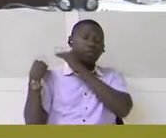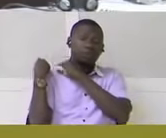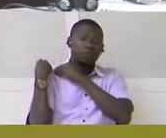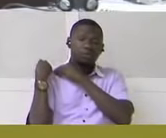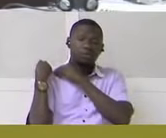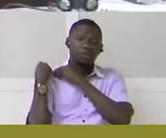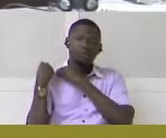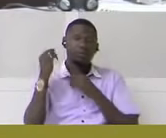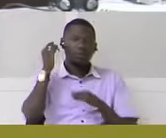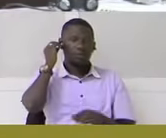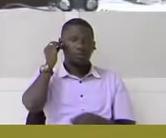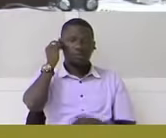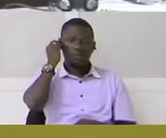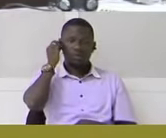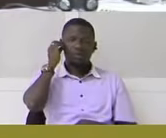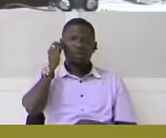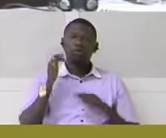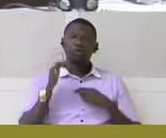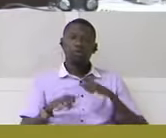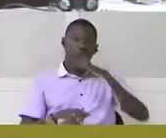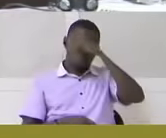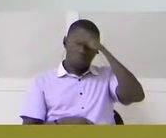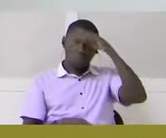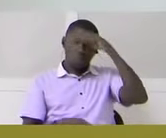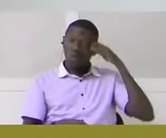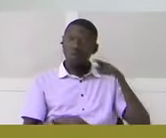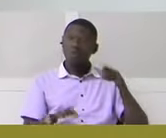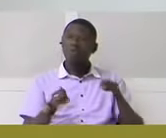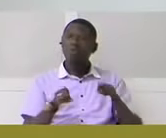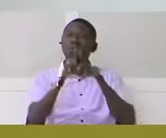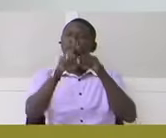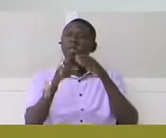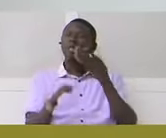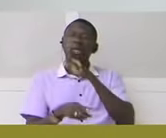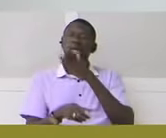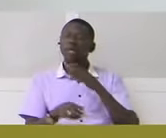To work with any president that comes.